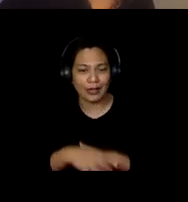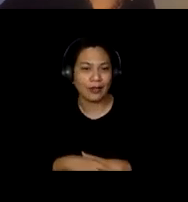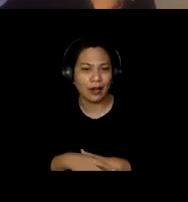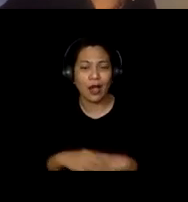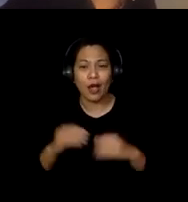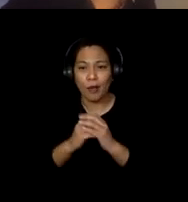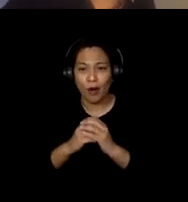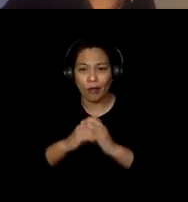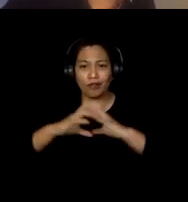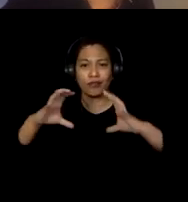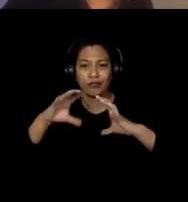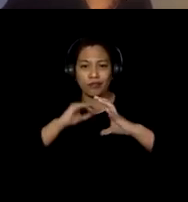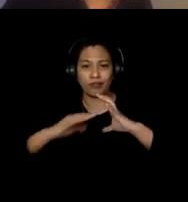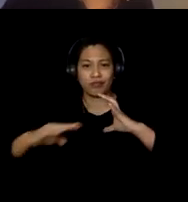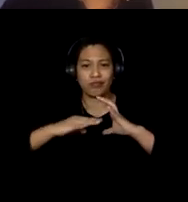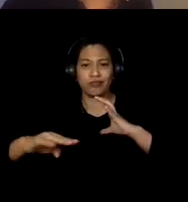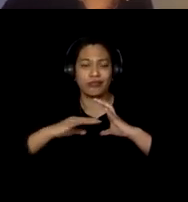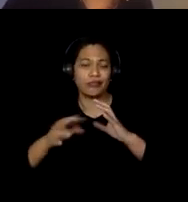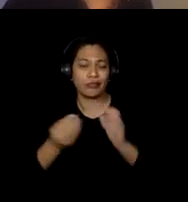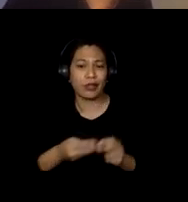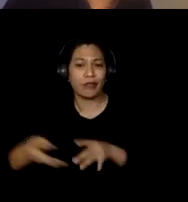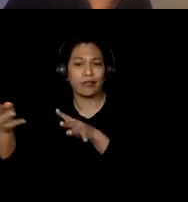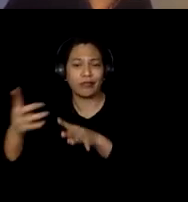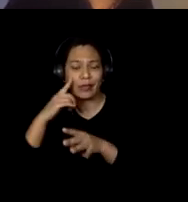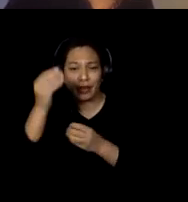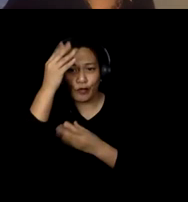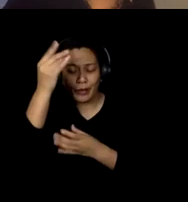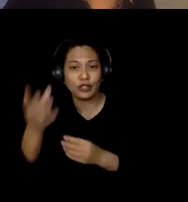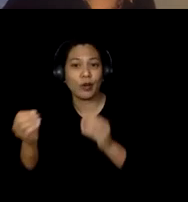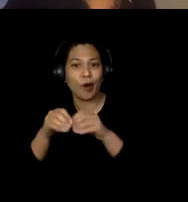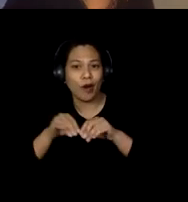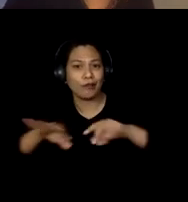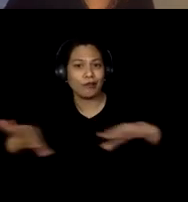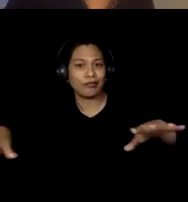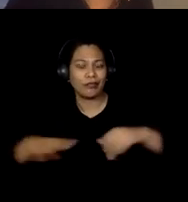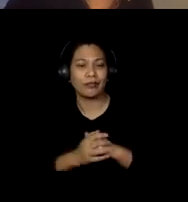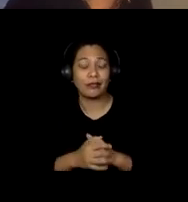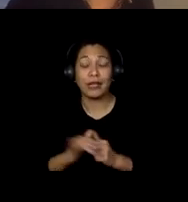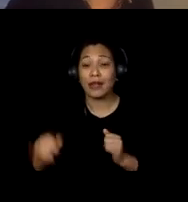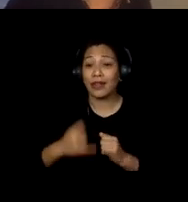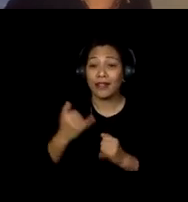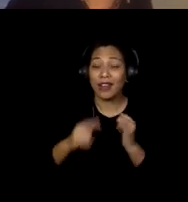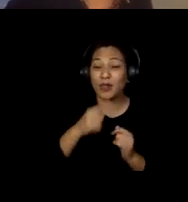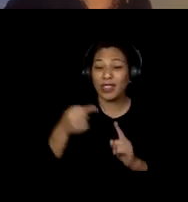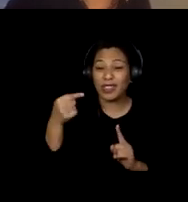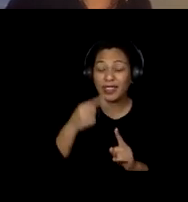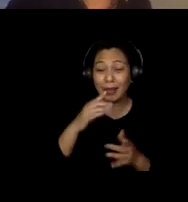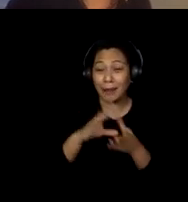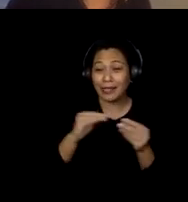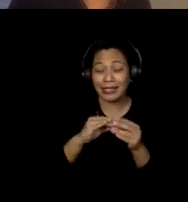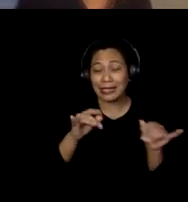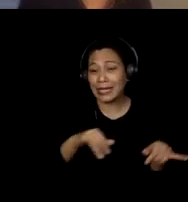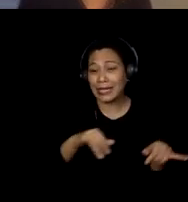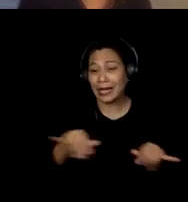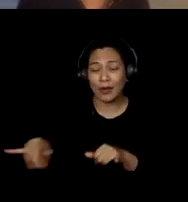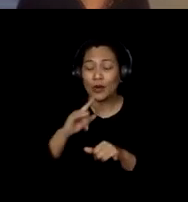pipeline increase to enable it to be displayed all over the place. And finally, the message is the same as we've been saying throughout, and that is keeping your